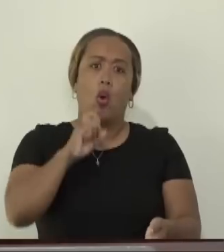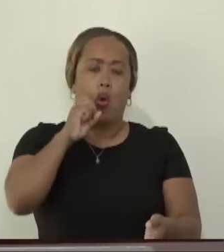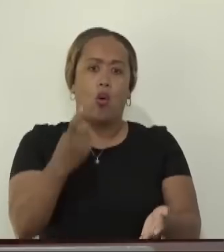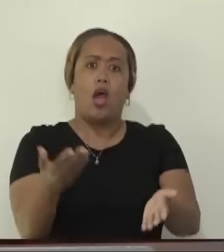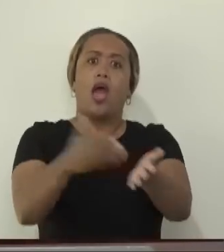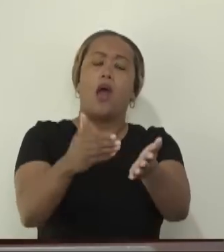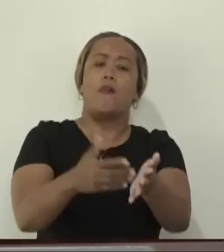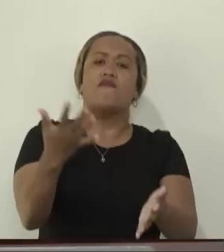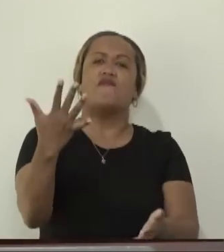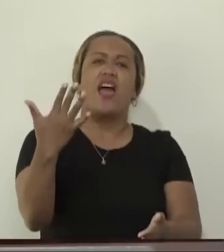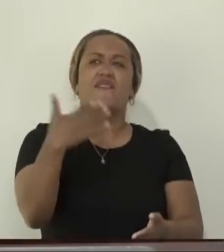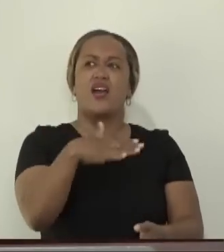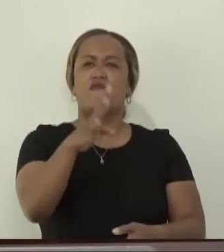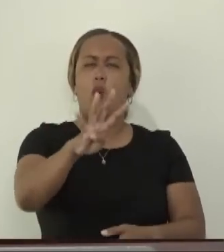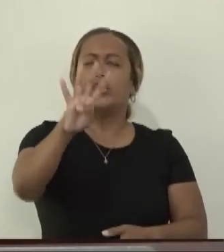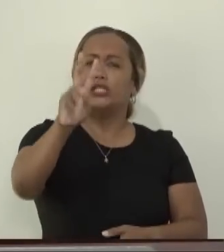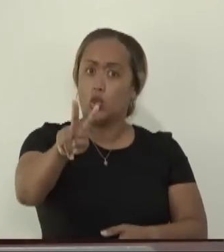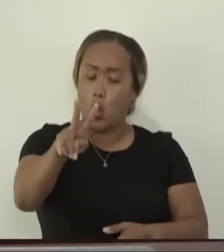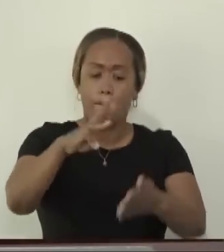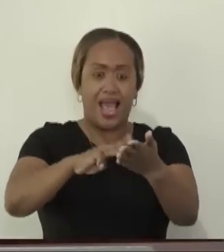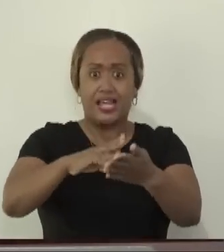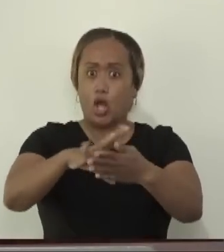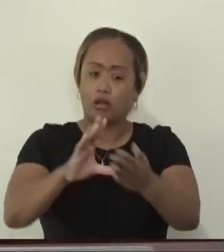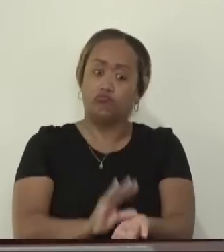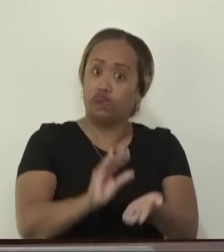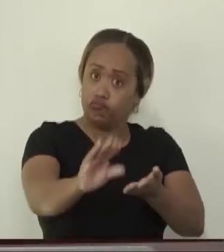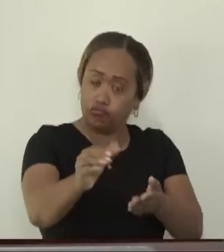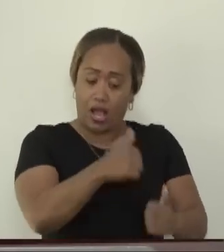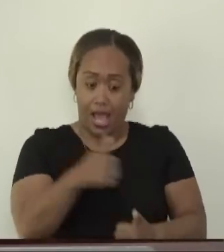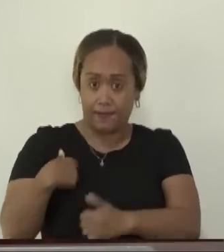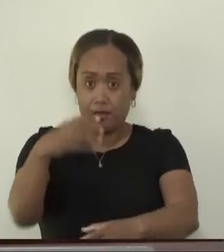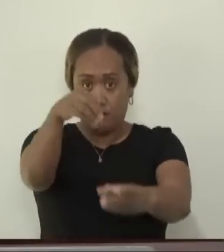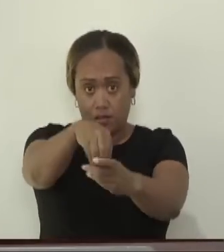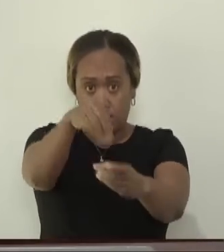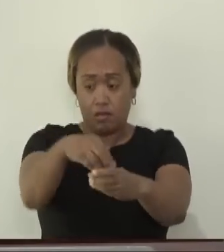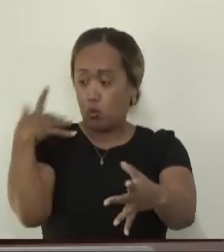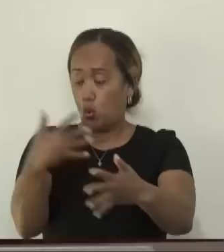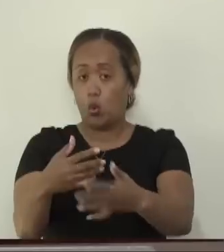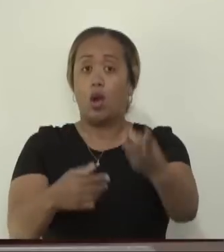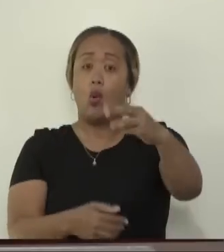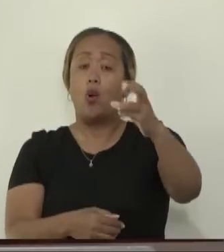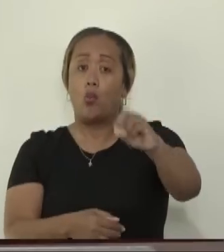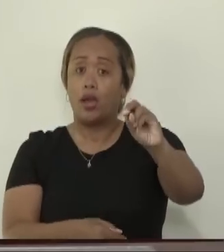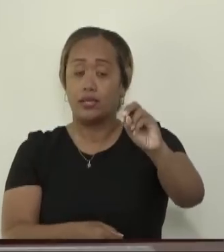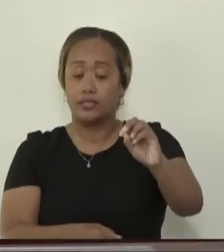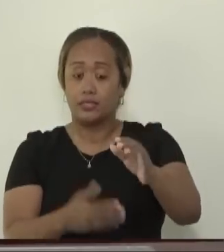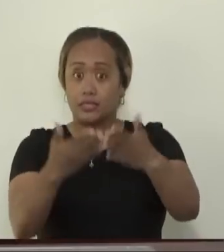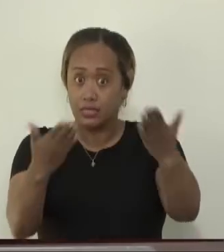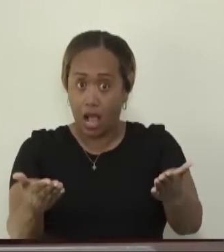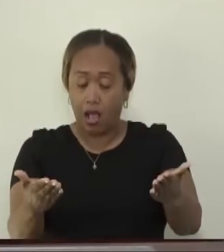million in direct budget assistance to Fiji since 2020 to assist